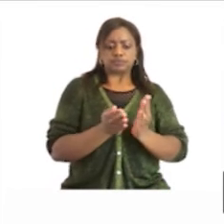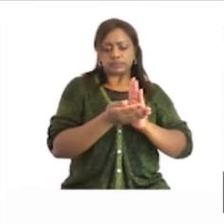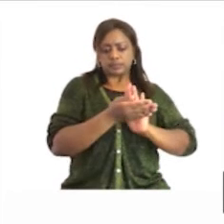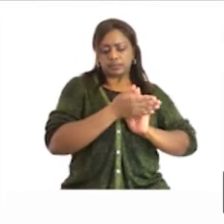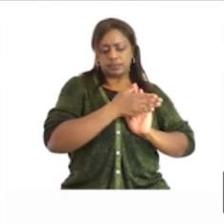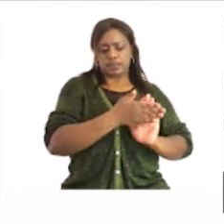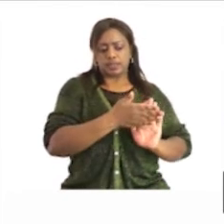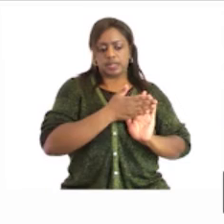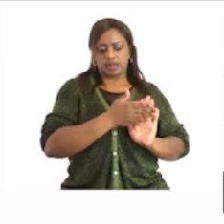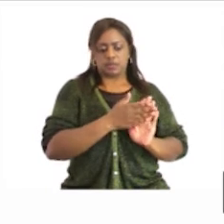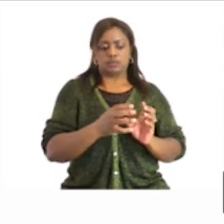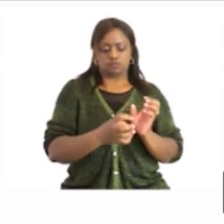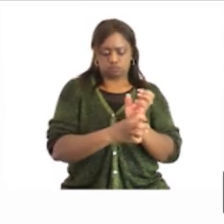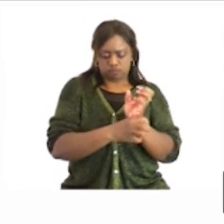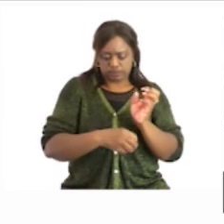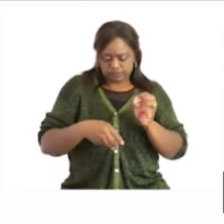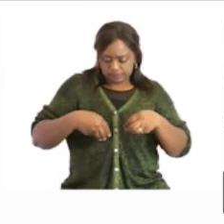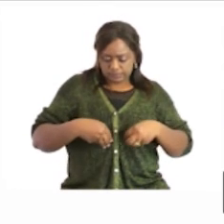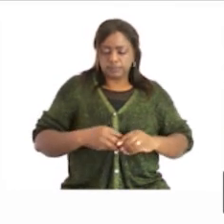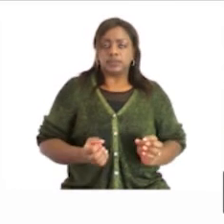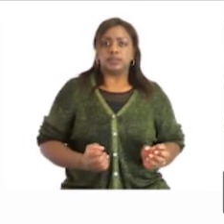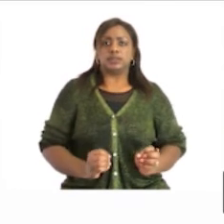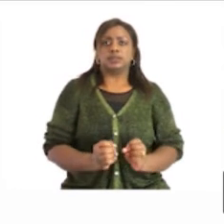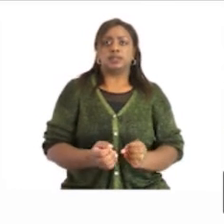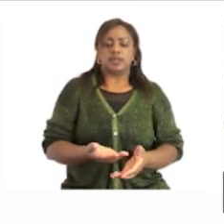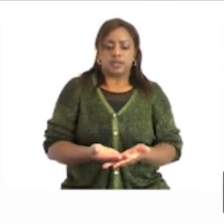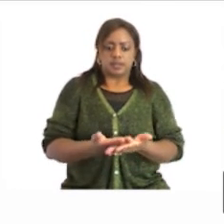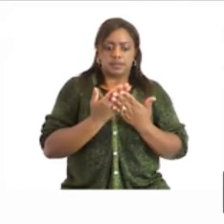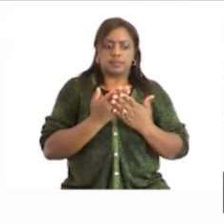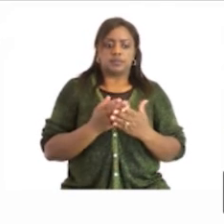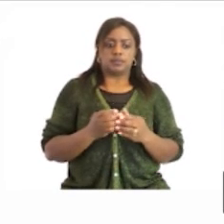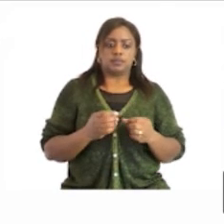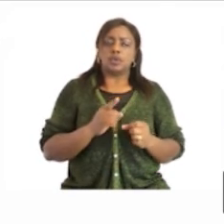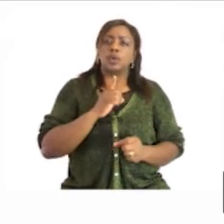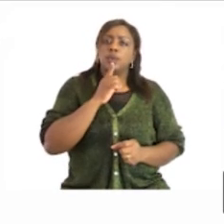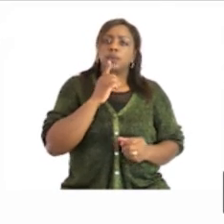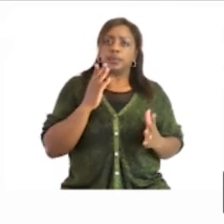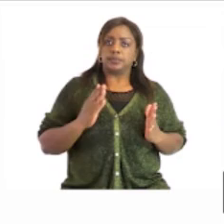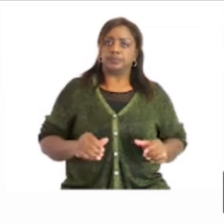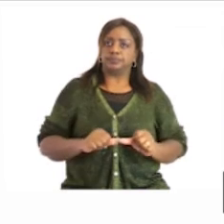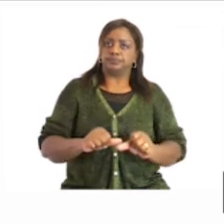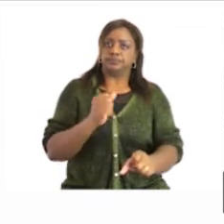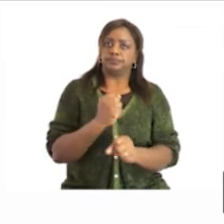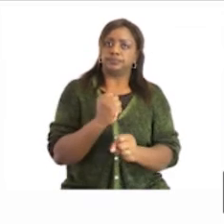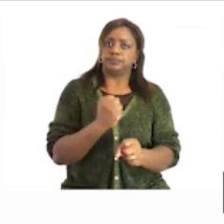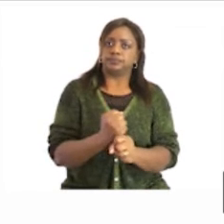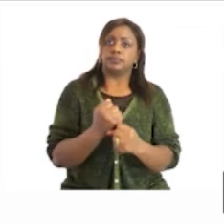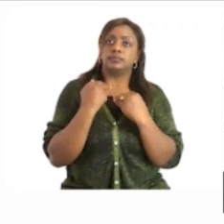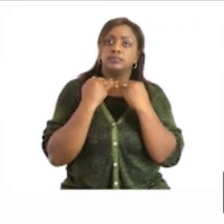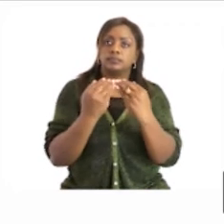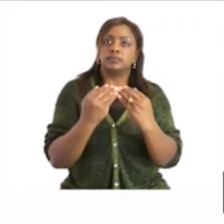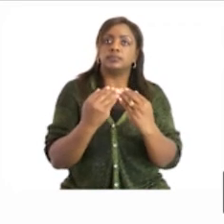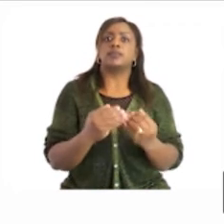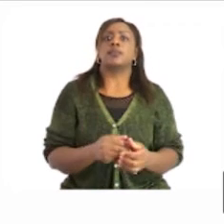our organs. It also acts as an insulation and it keeps our bodies warm. So this is important for the girls